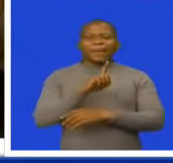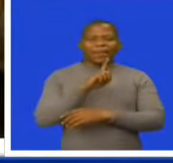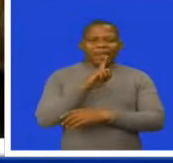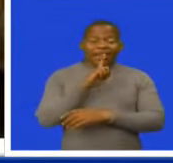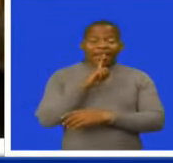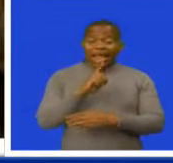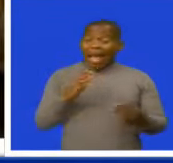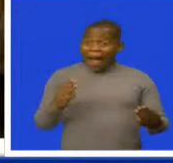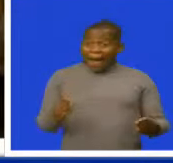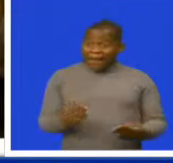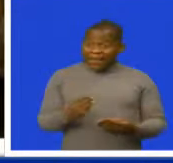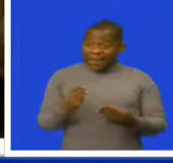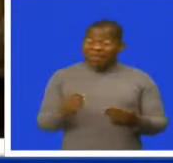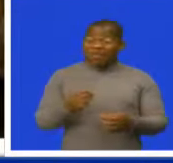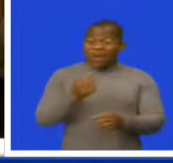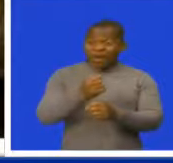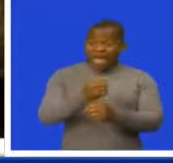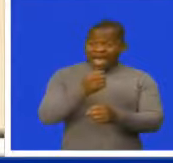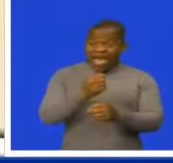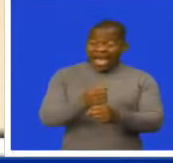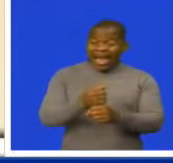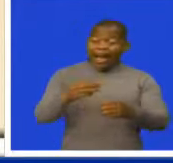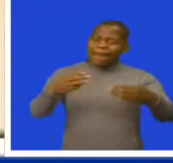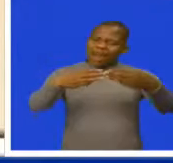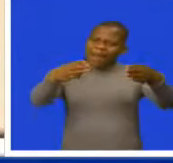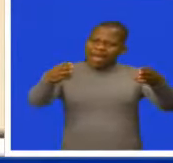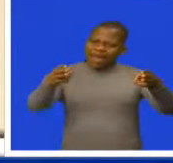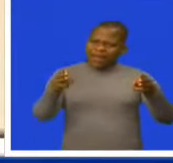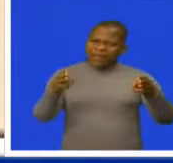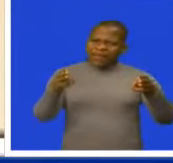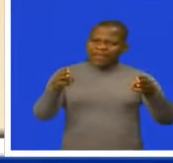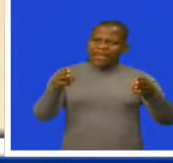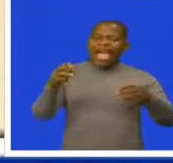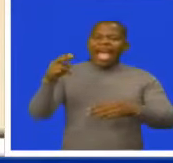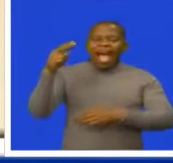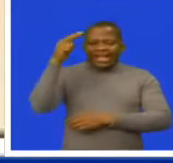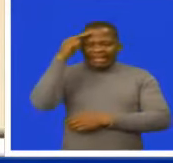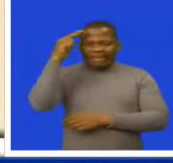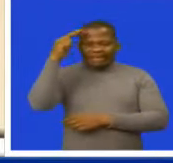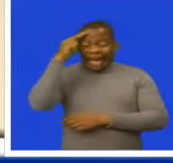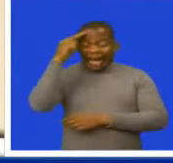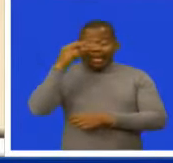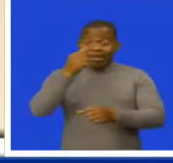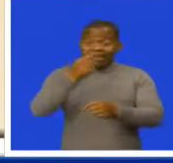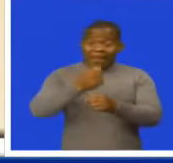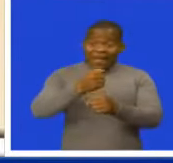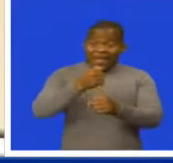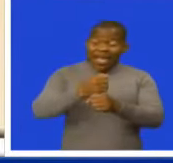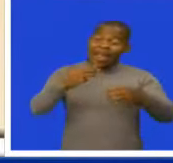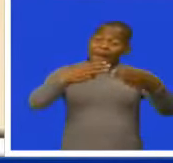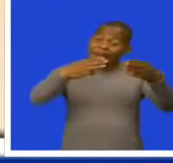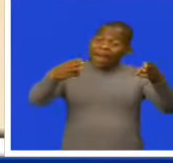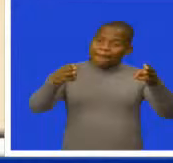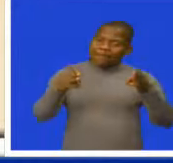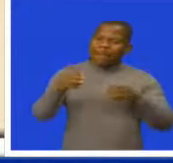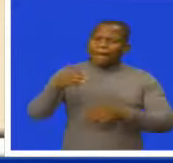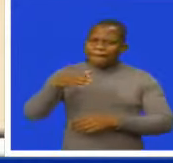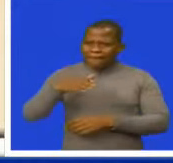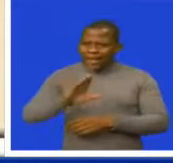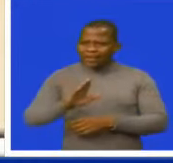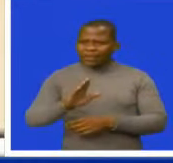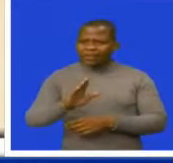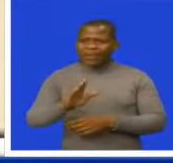system ikakhulu yetingundla nekuthi siyimaketha kanjani nekuthi lokusebenta kwendlu asikhona ukuservice abahlonishwa